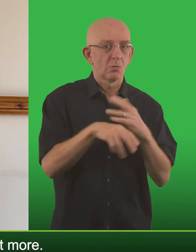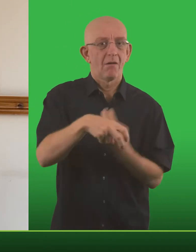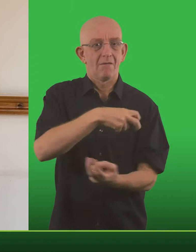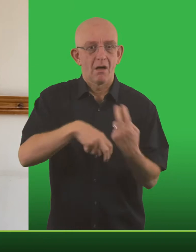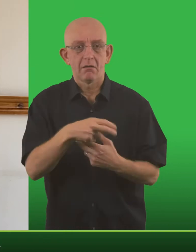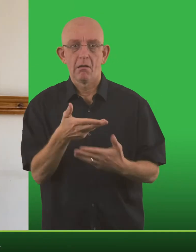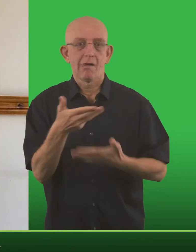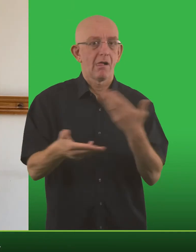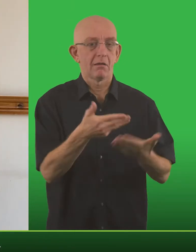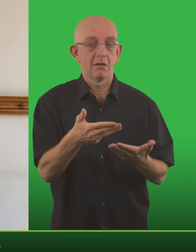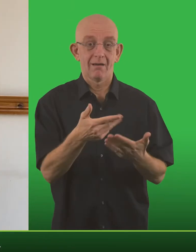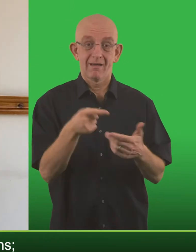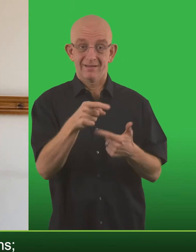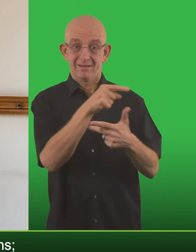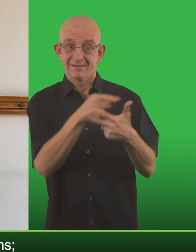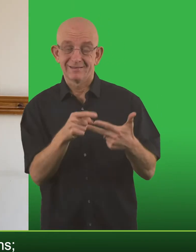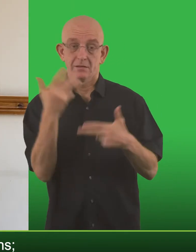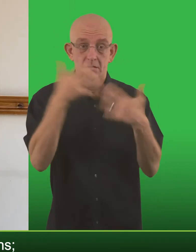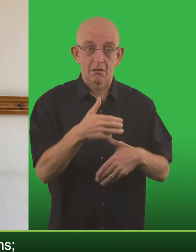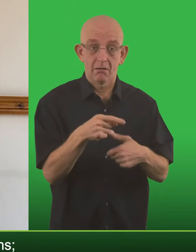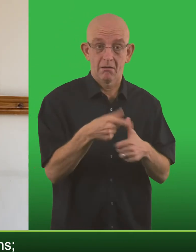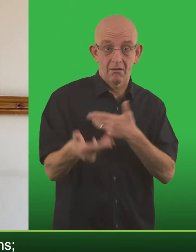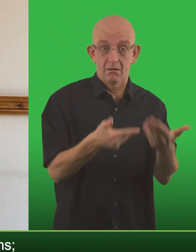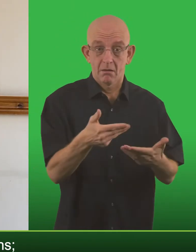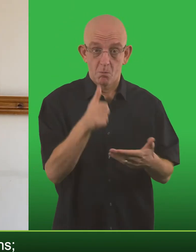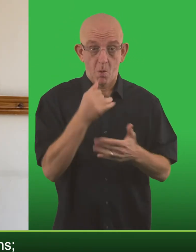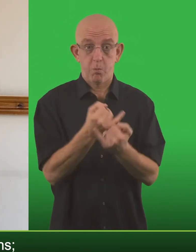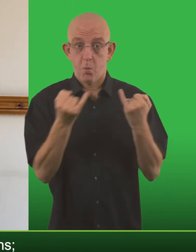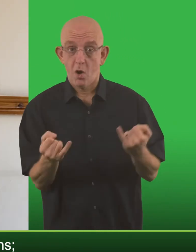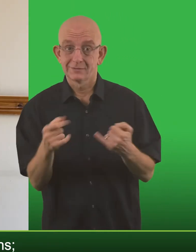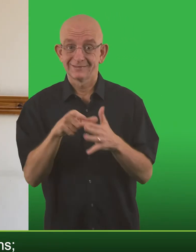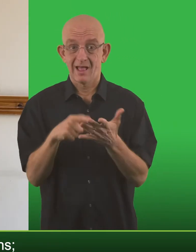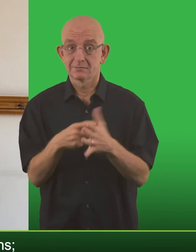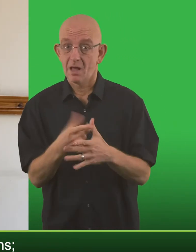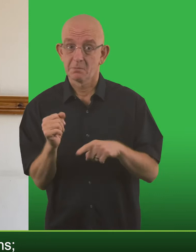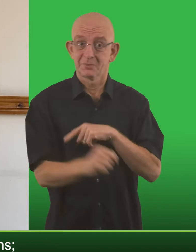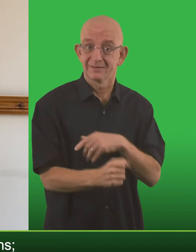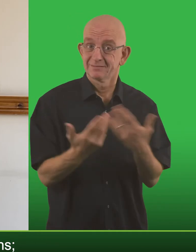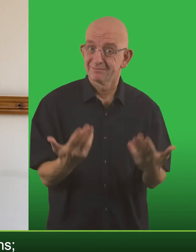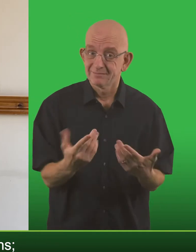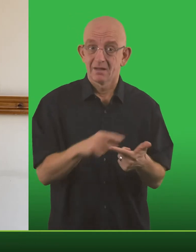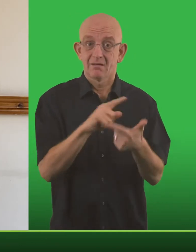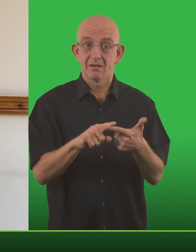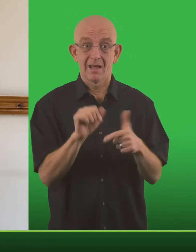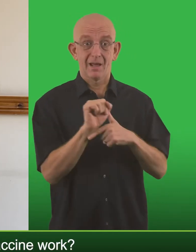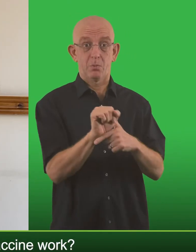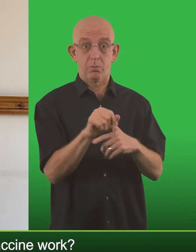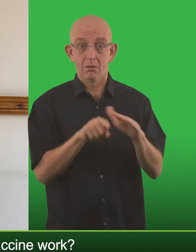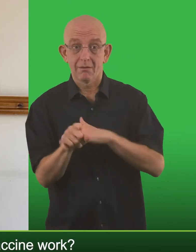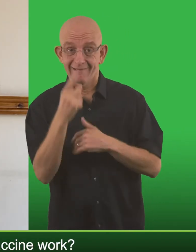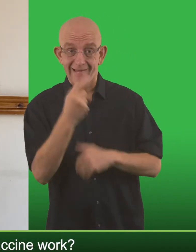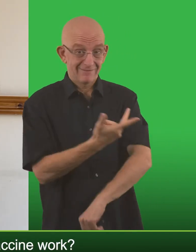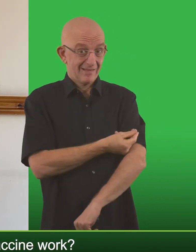more. Novel variants. The three concerns: transmission advantage, is it more transmissible than Delta?